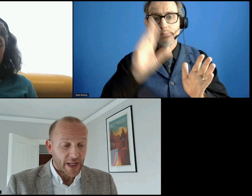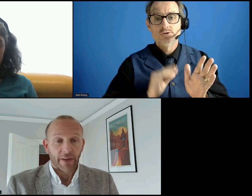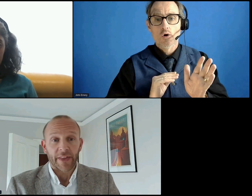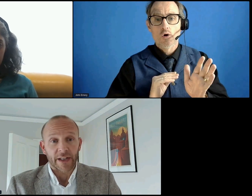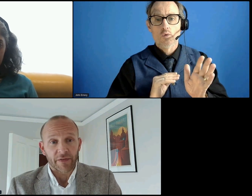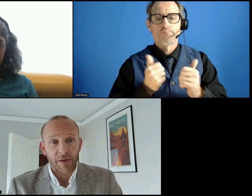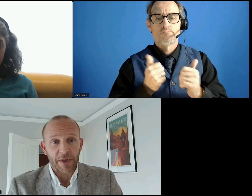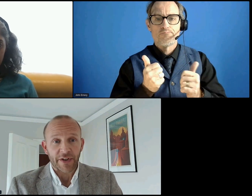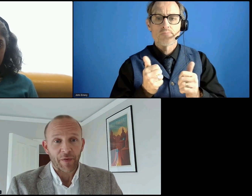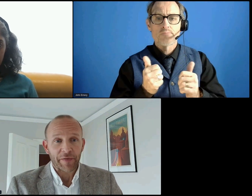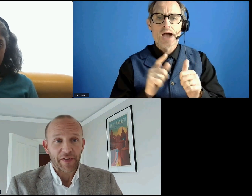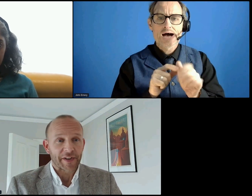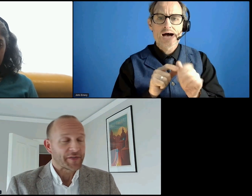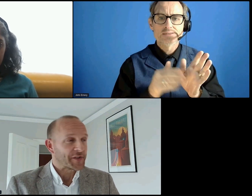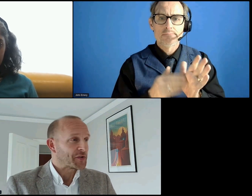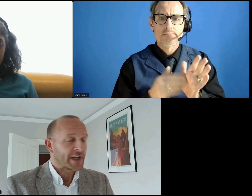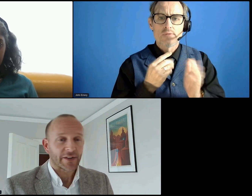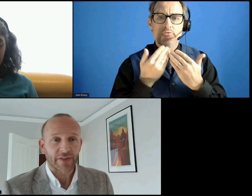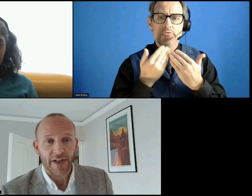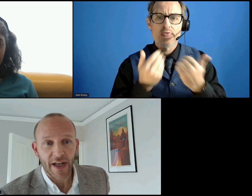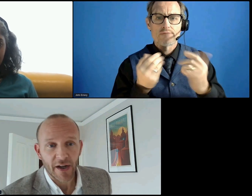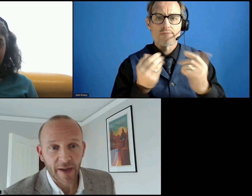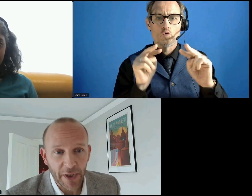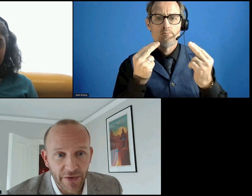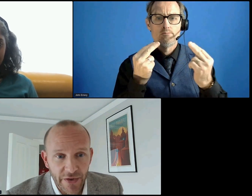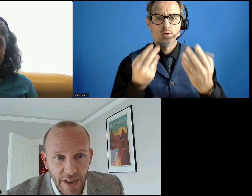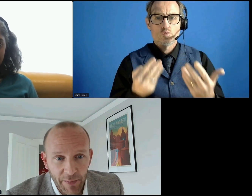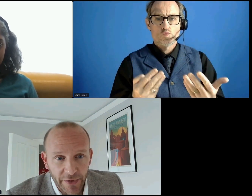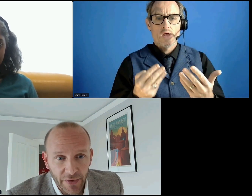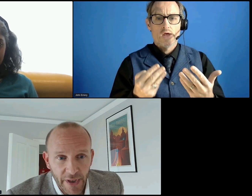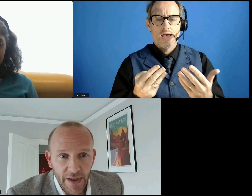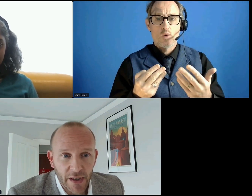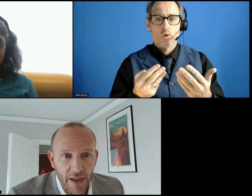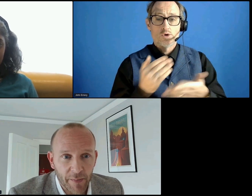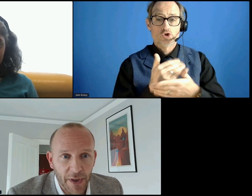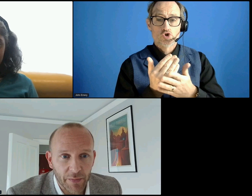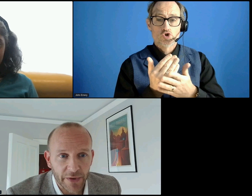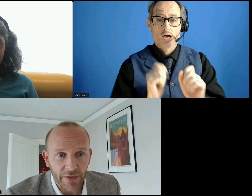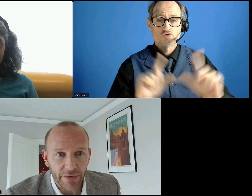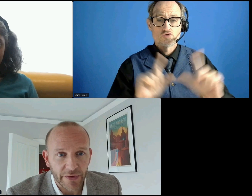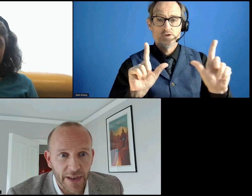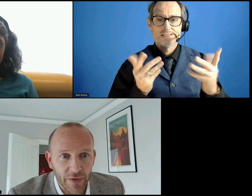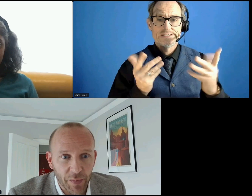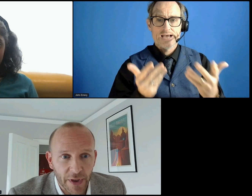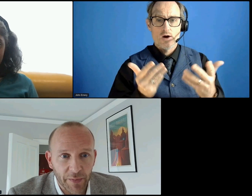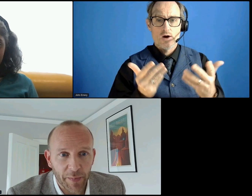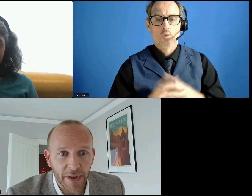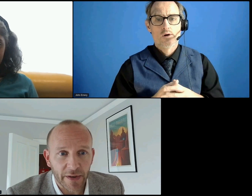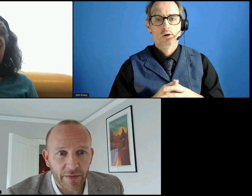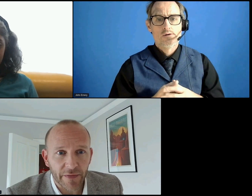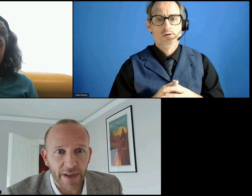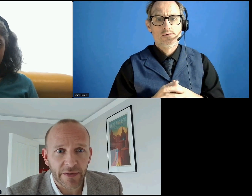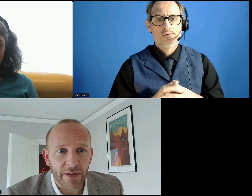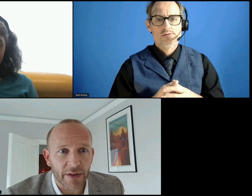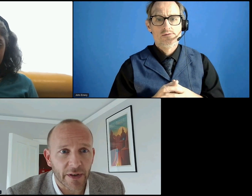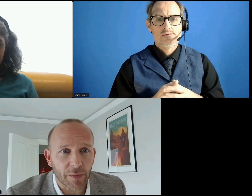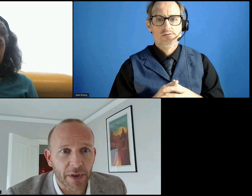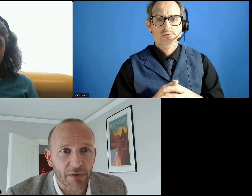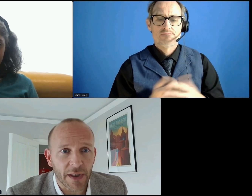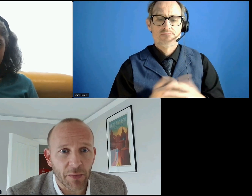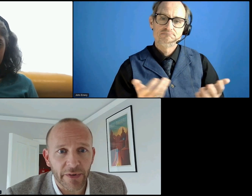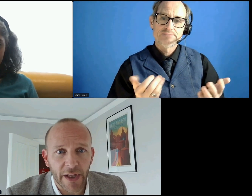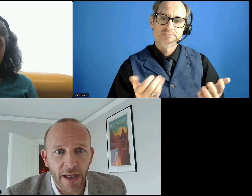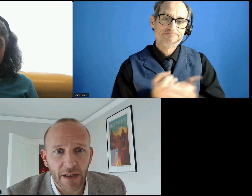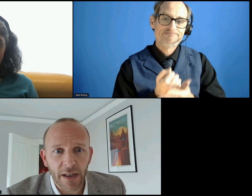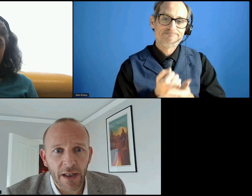So yeah, thank you very much everyone for joining us today. I am going to share my screen, otherwise you're just going to have to put up with my face and nobody